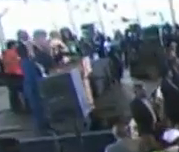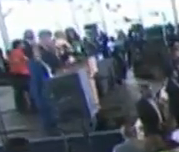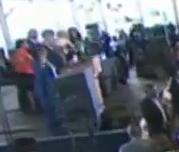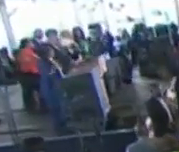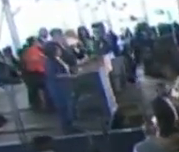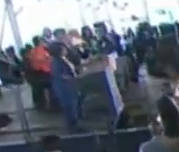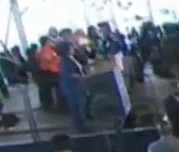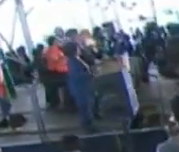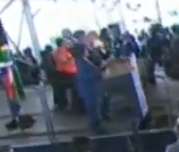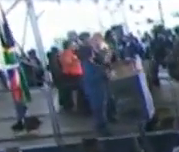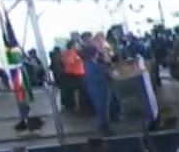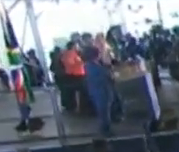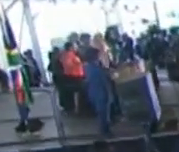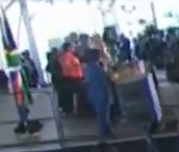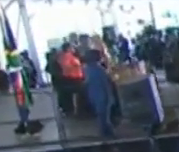malibongwe,